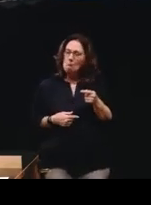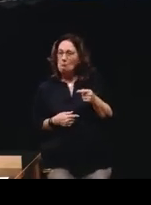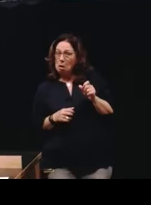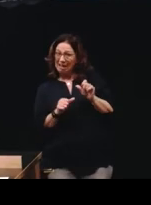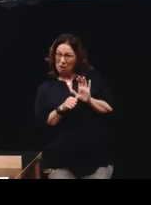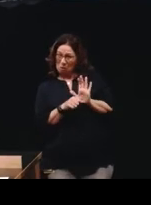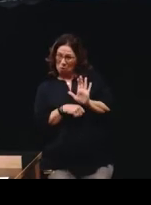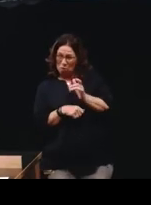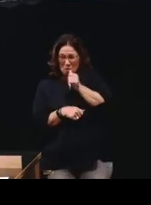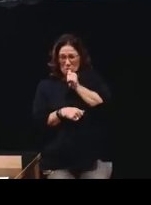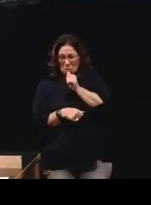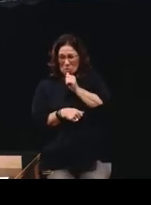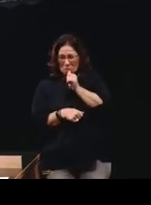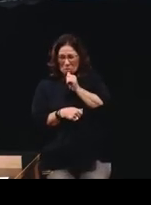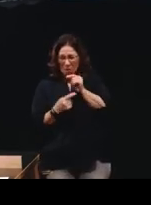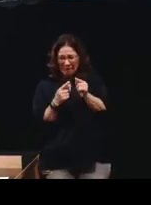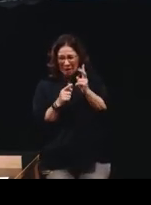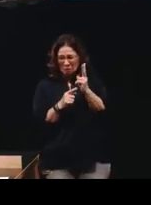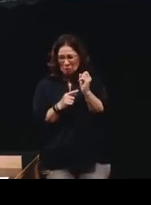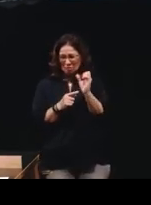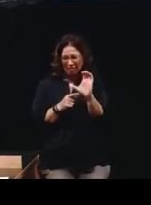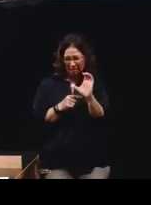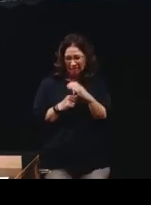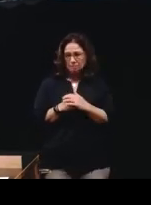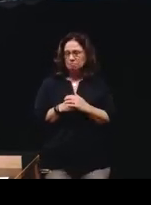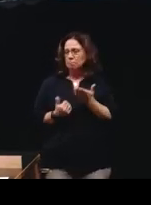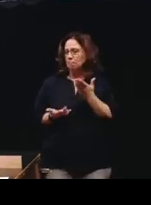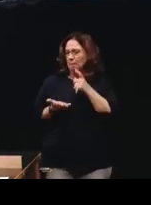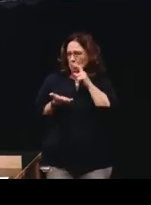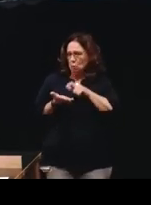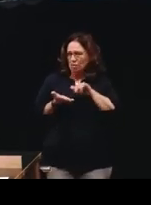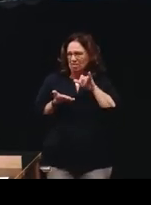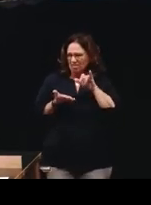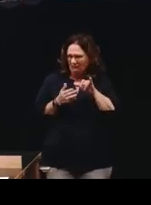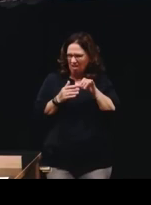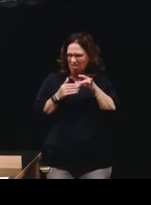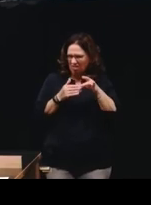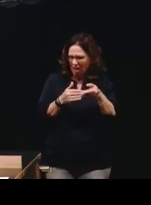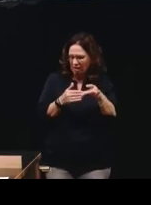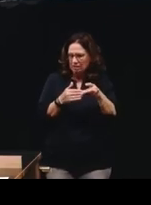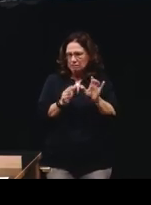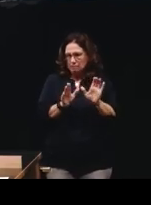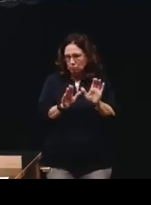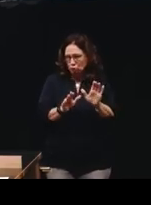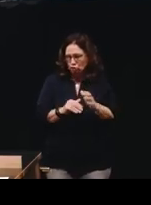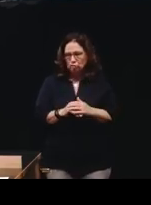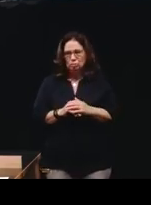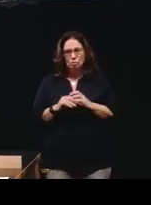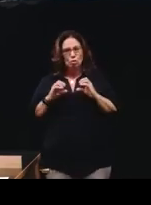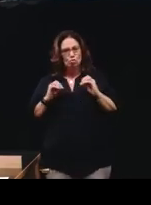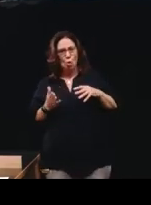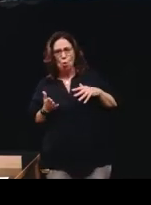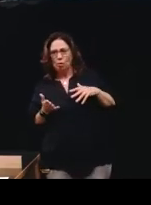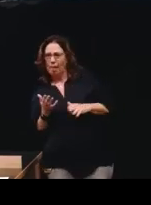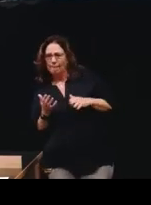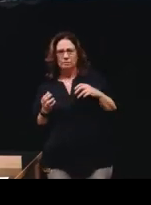push through the pain for two seconds? You may find with that guidance that there is no longer an element of collapsing